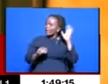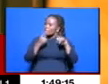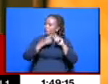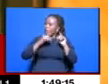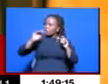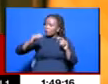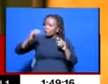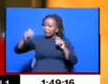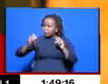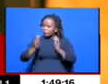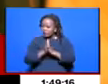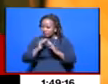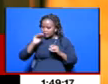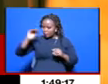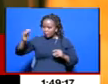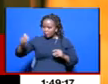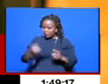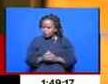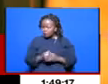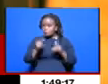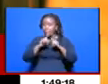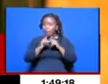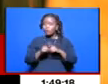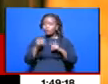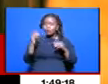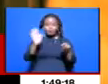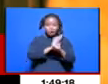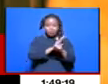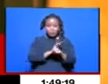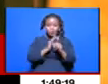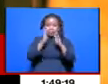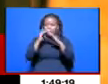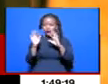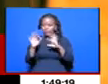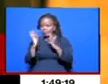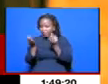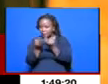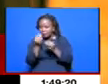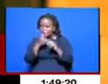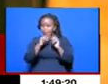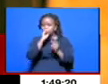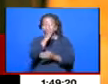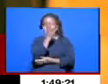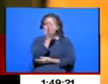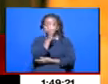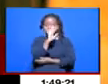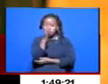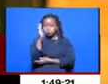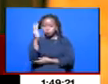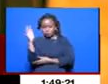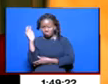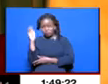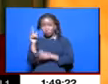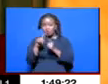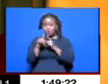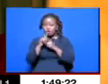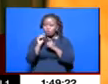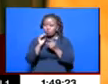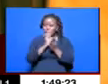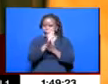mountains. Let it serenade our households from the trees. Let it sprout from our institutions of